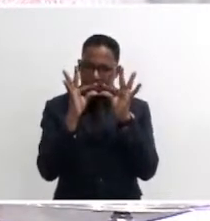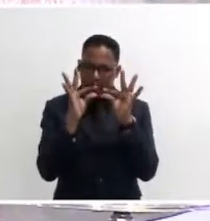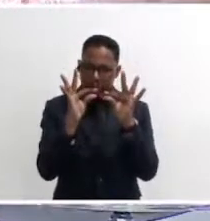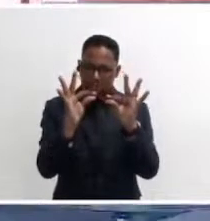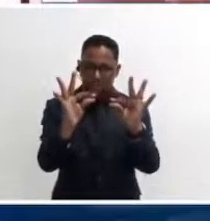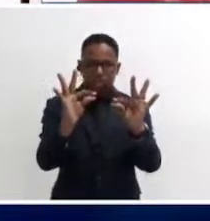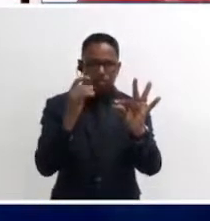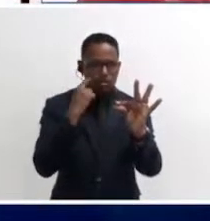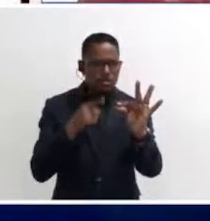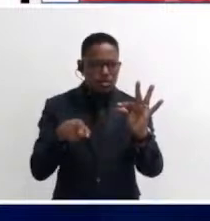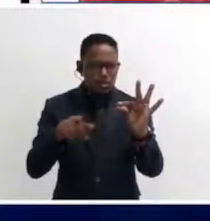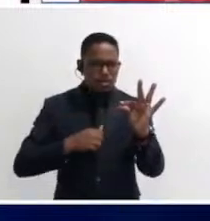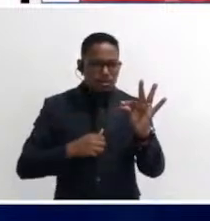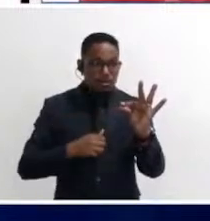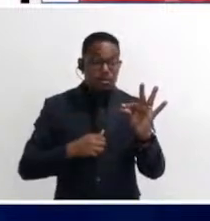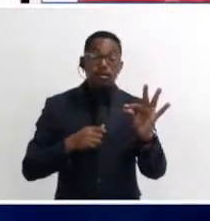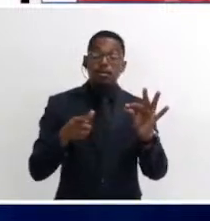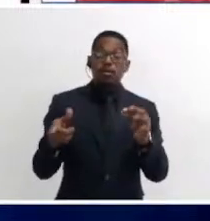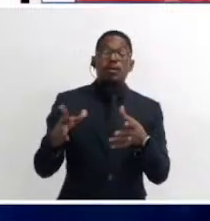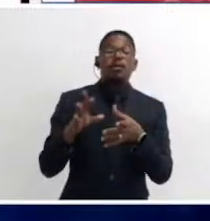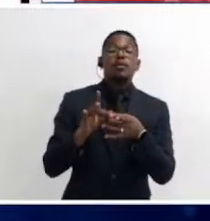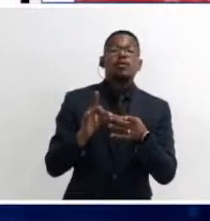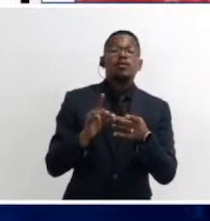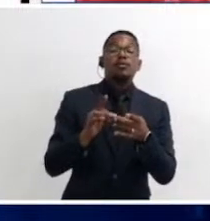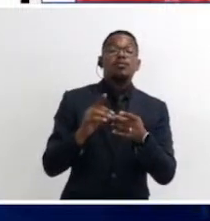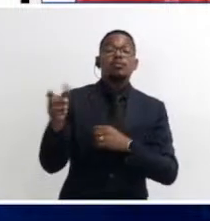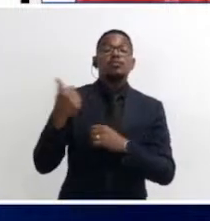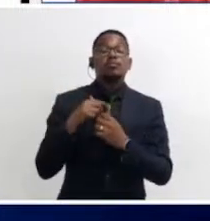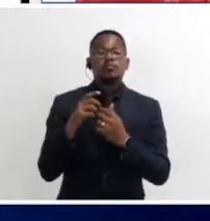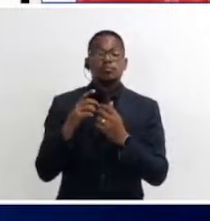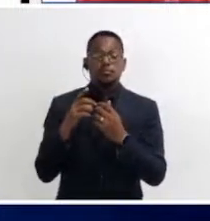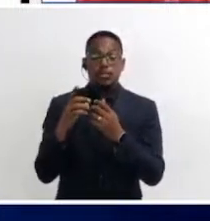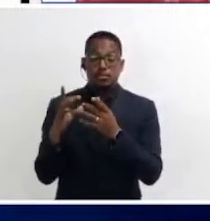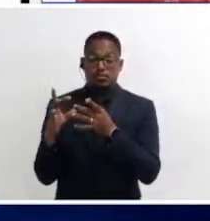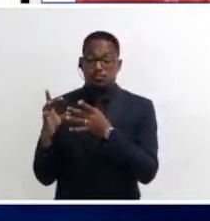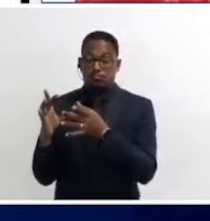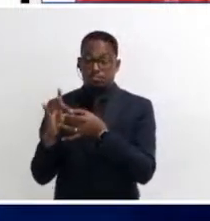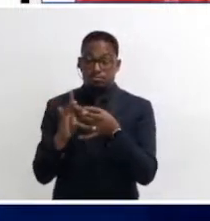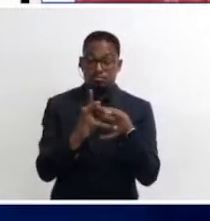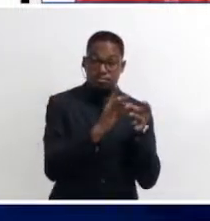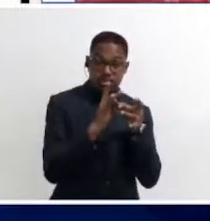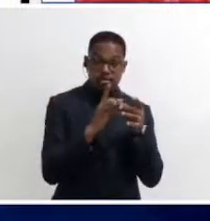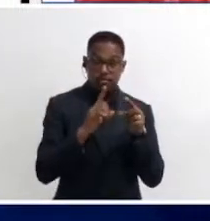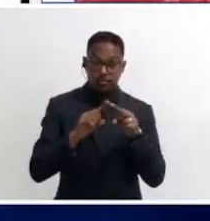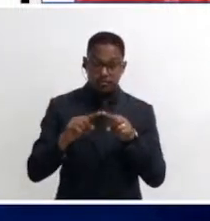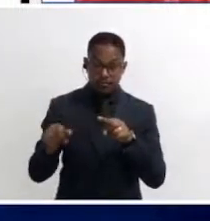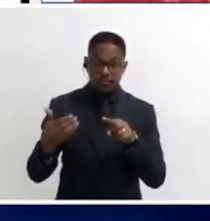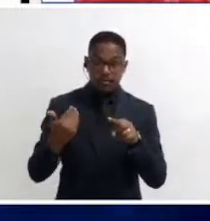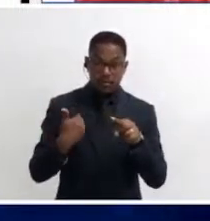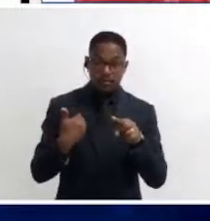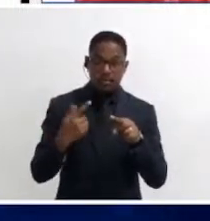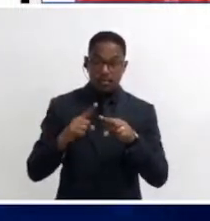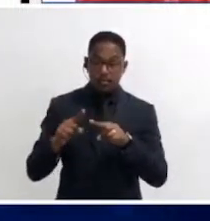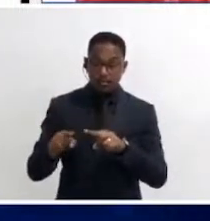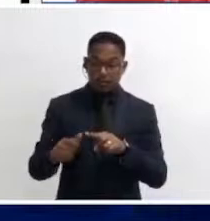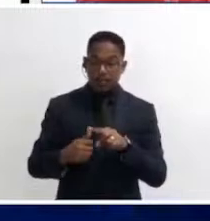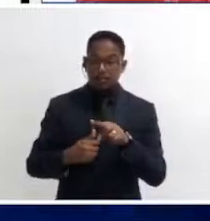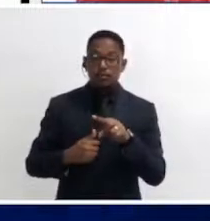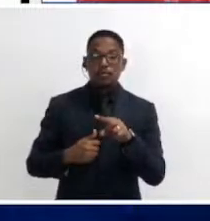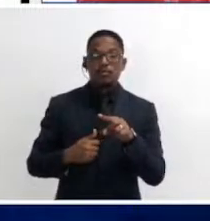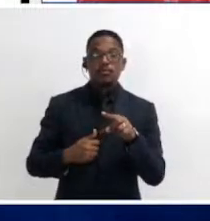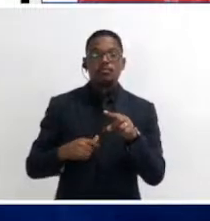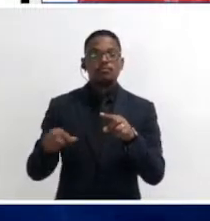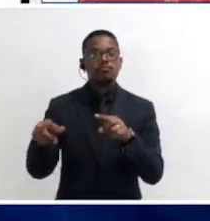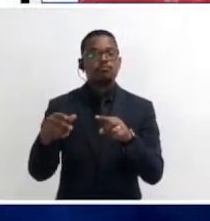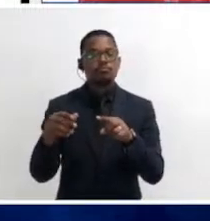This describes some interconnects in a package. You can see here things like a lead frame and wire bonds on the